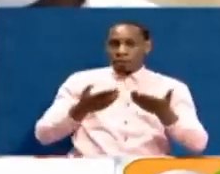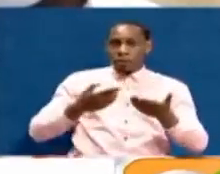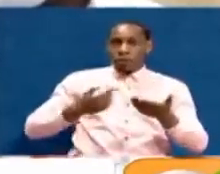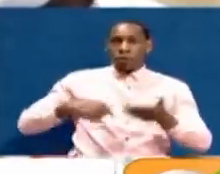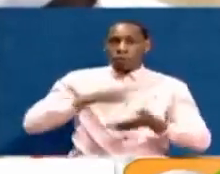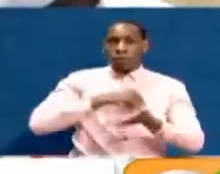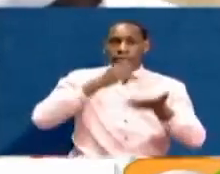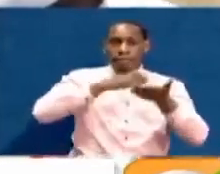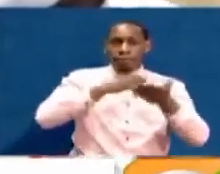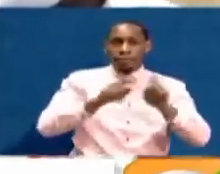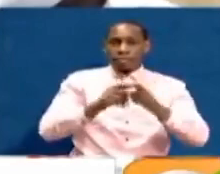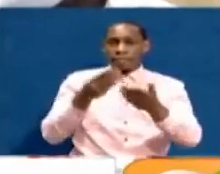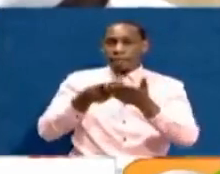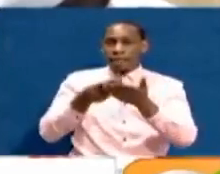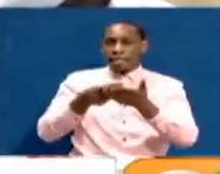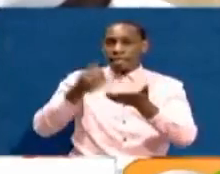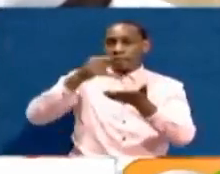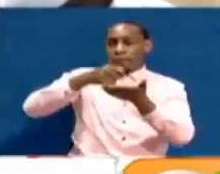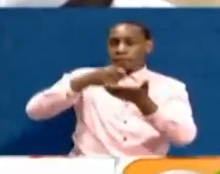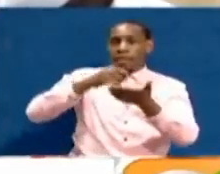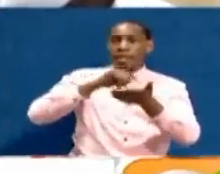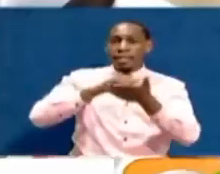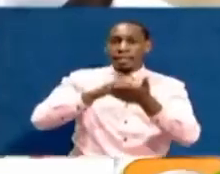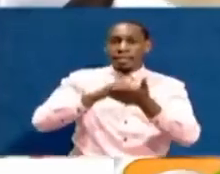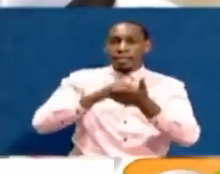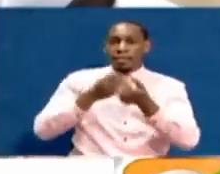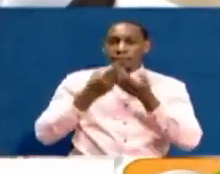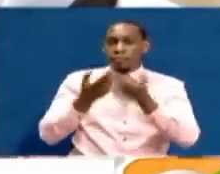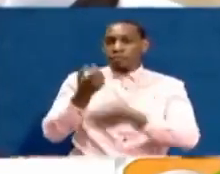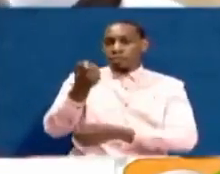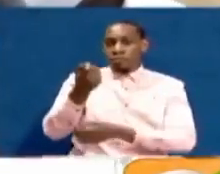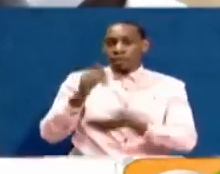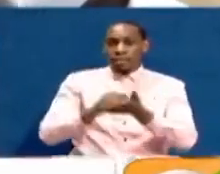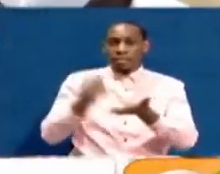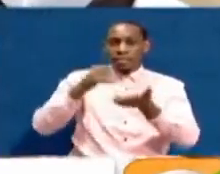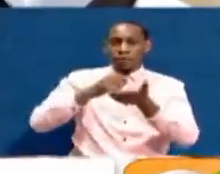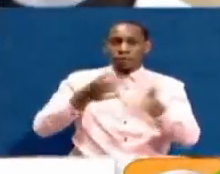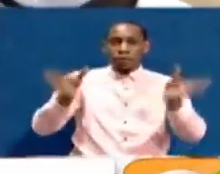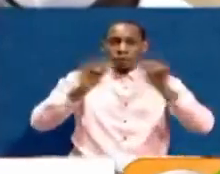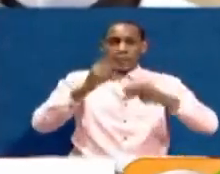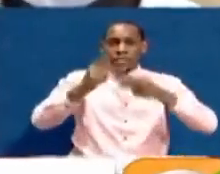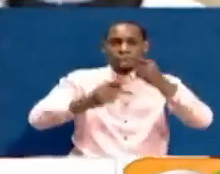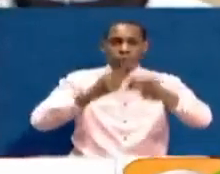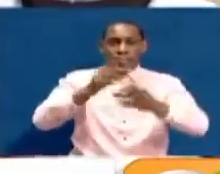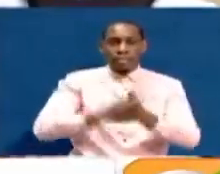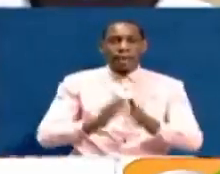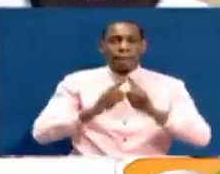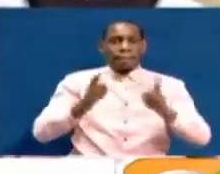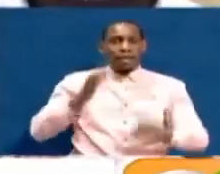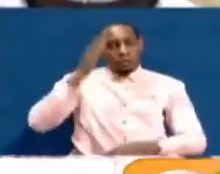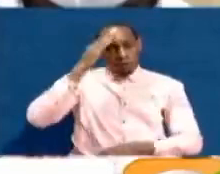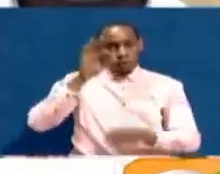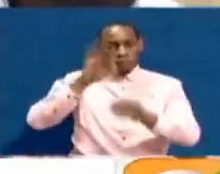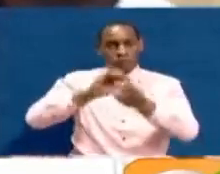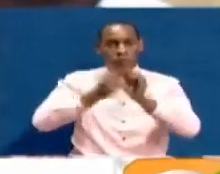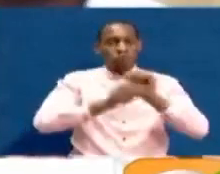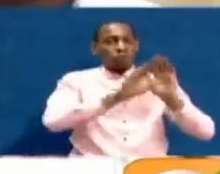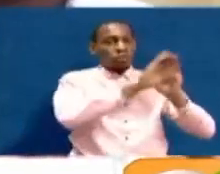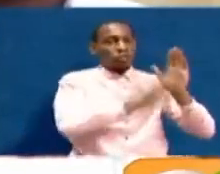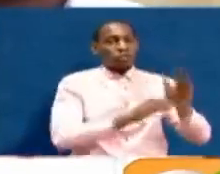factor it, how much we need to factor, that will be a small detail, and that will be part of the budget process. Yeah. But we know there will be a referendum.